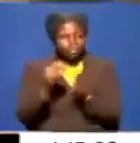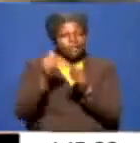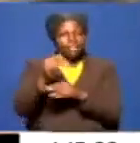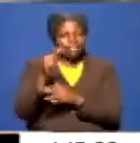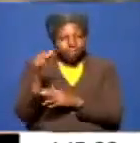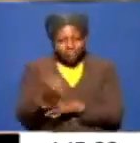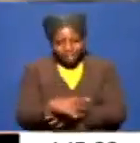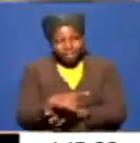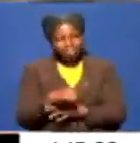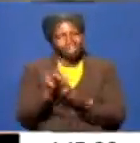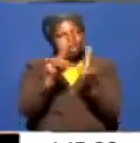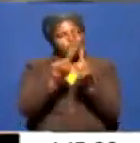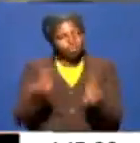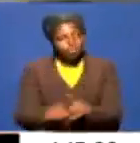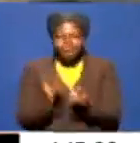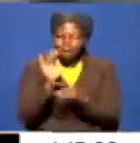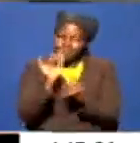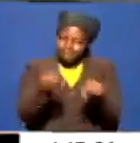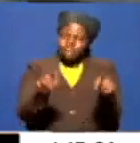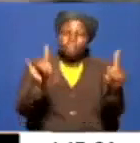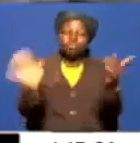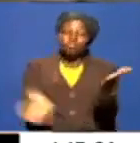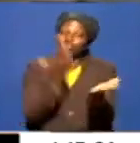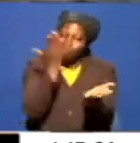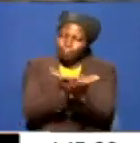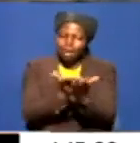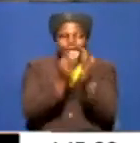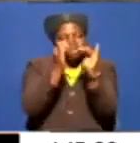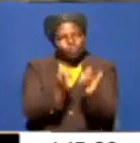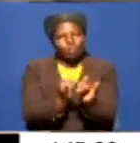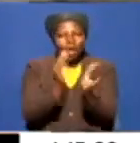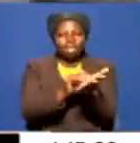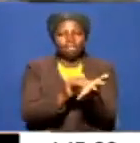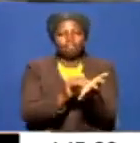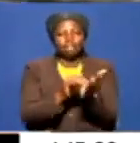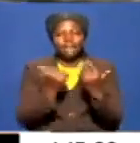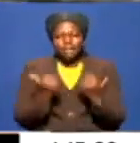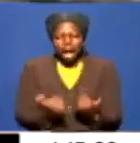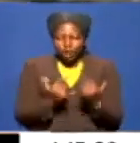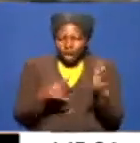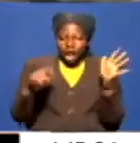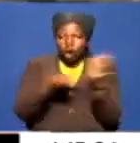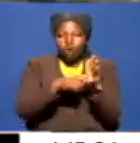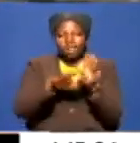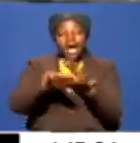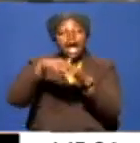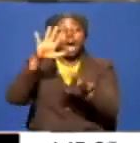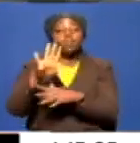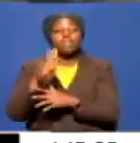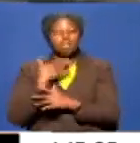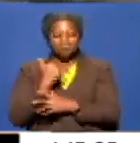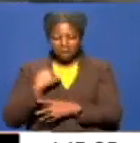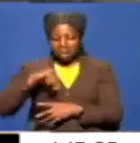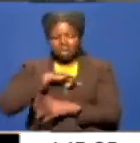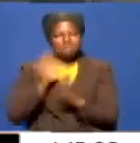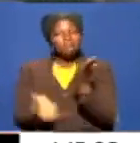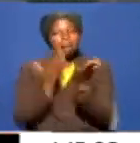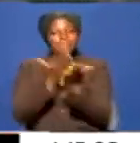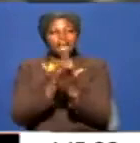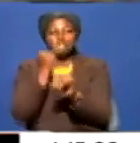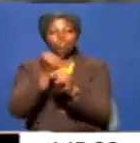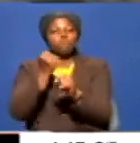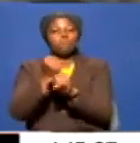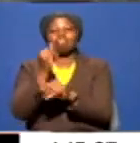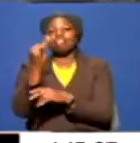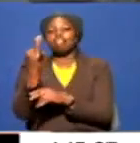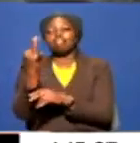instead. Leo hii tumefungiwa nje, anataka tutoe application ya 3 months to apply kazi. Sasa